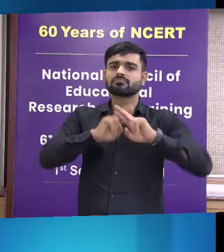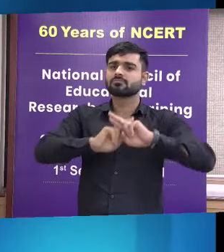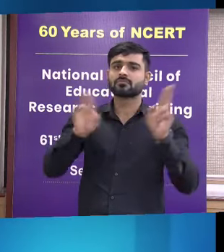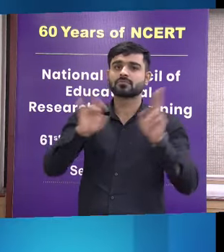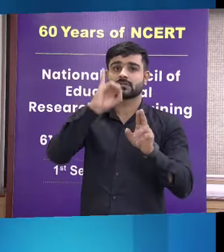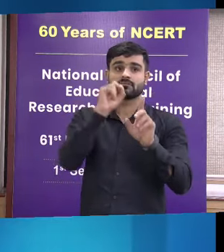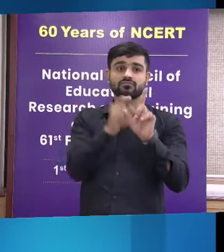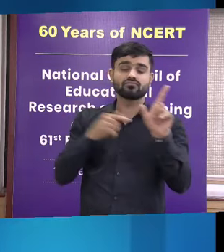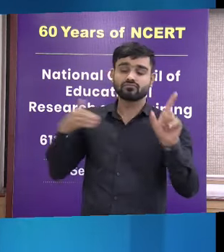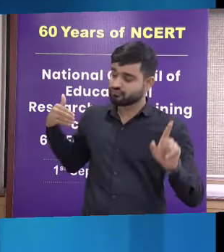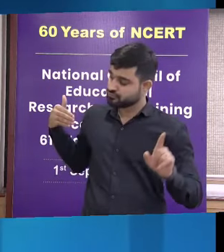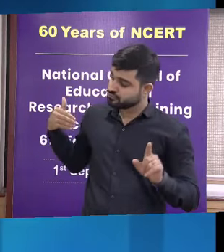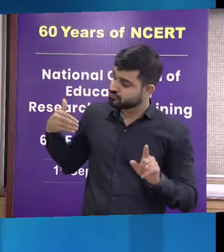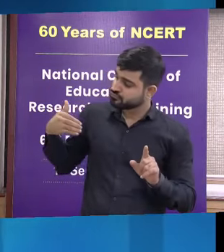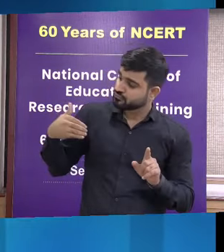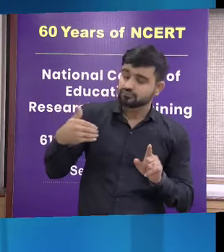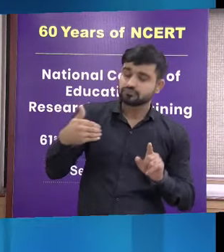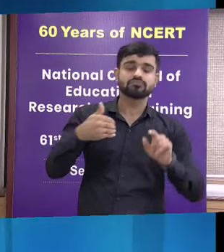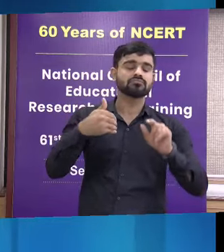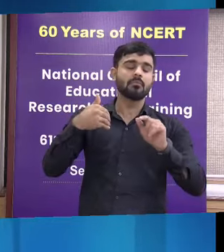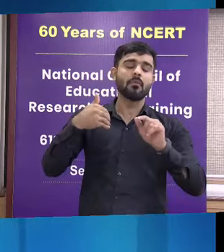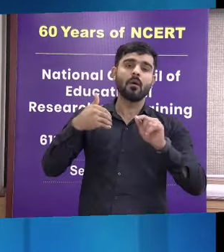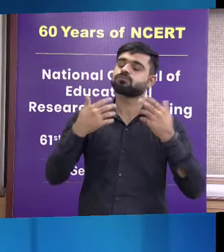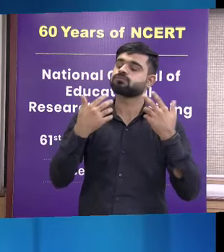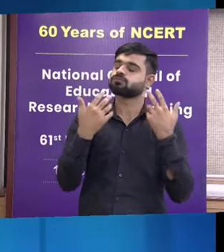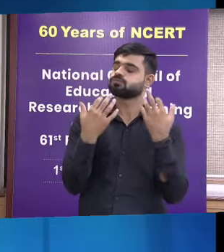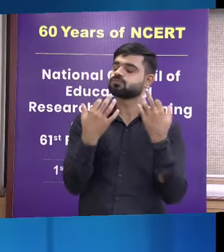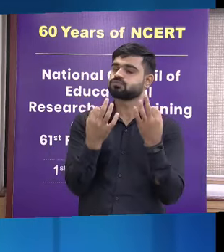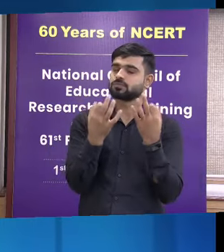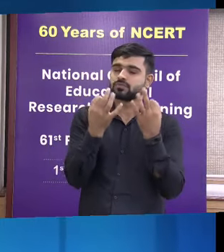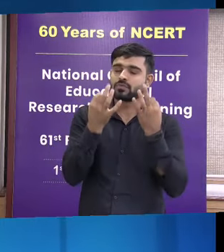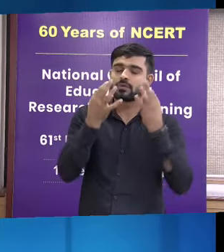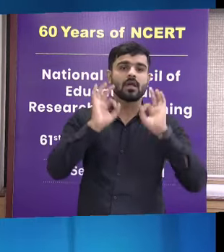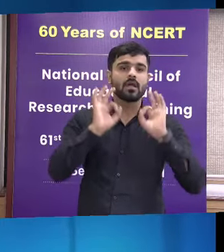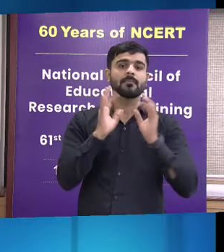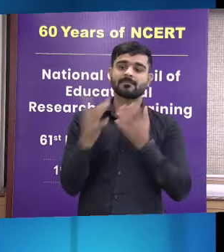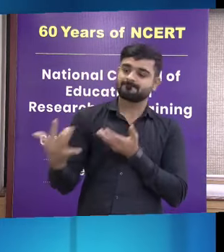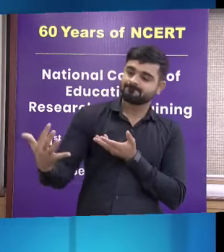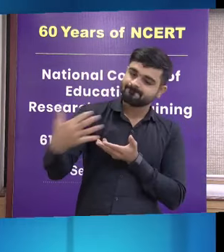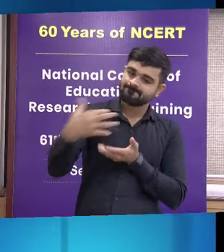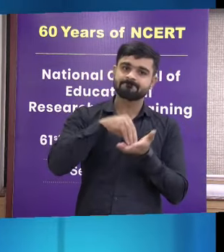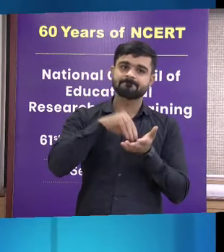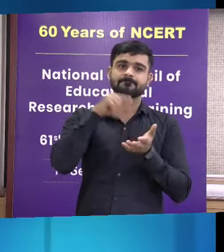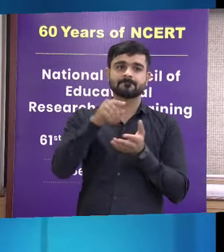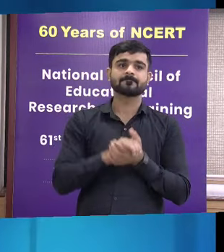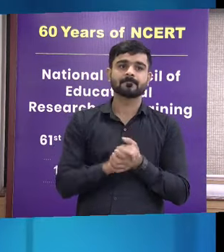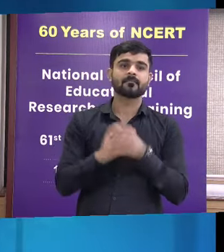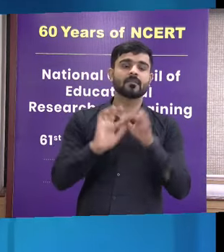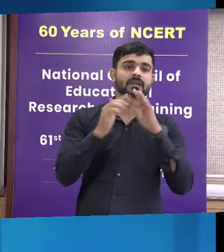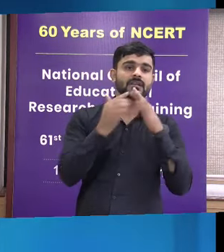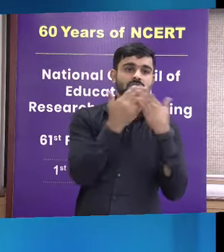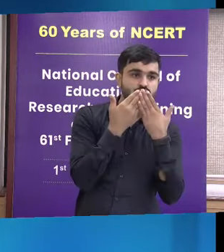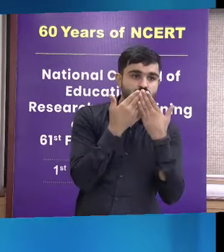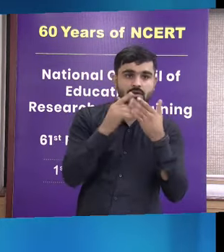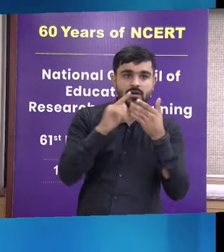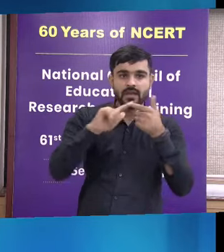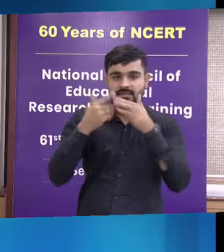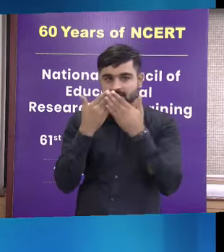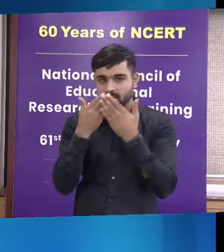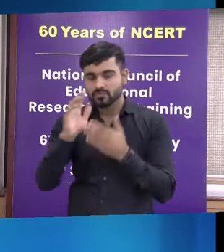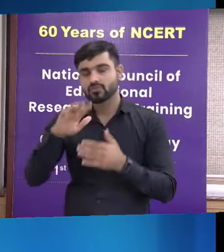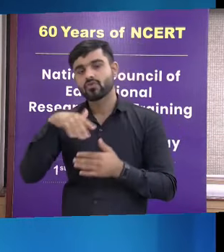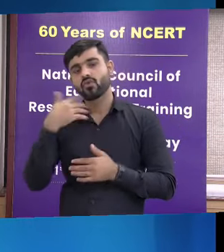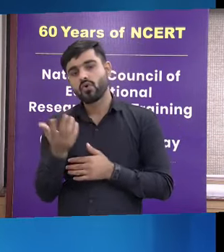60 years of remarkable journey of its contributions in the field of school education as